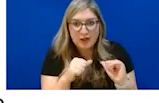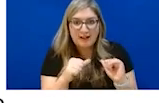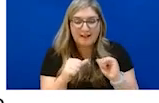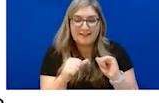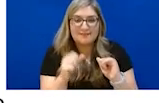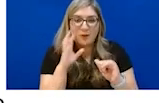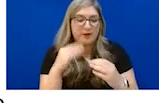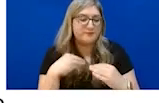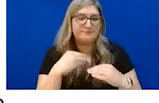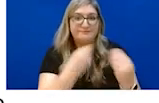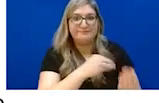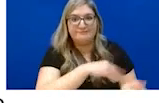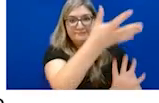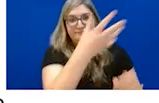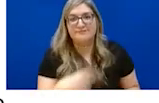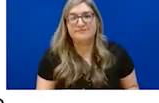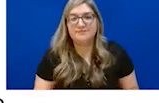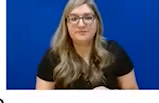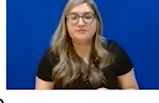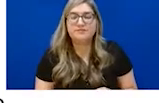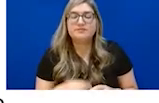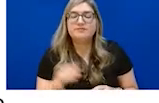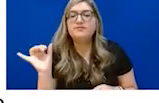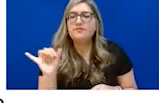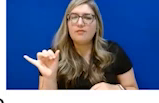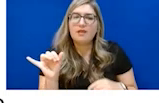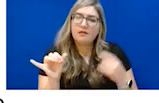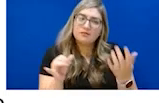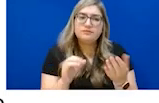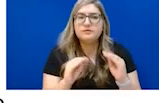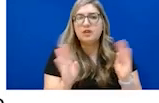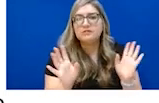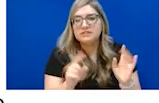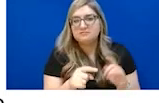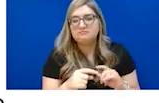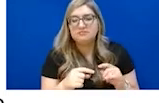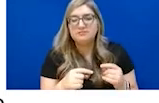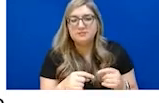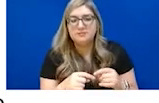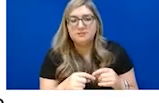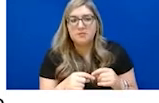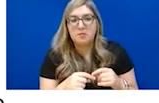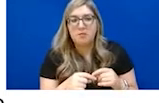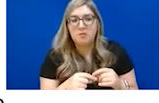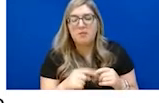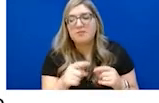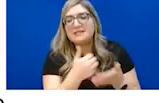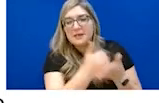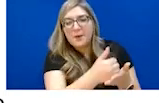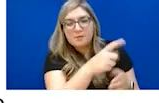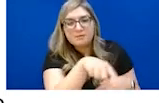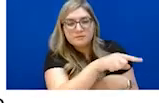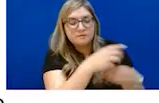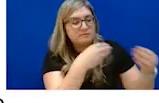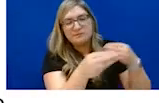I already mentioned it allows flexible scheduling for students. And then what makes students successful is that